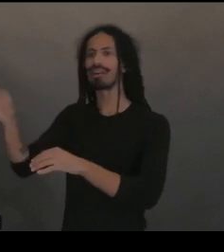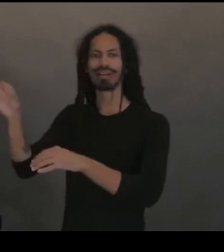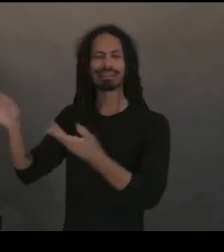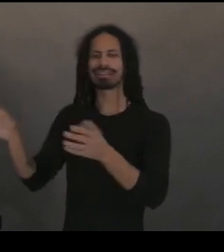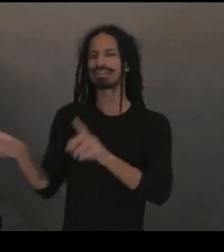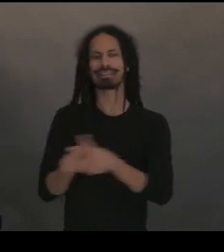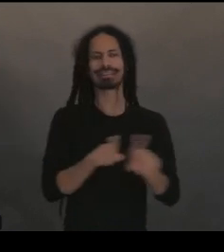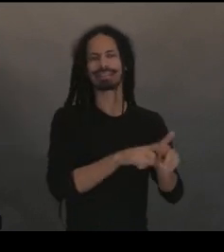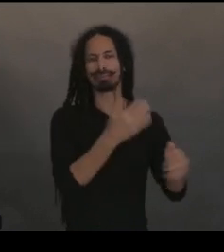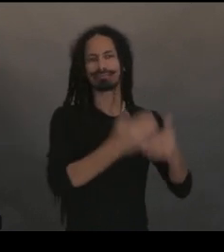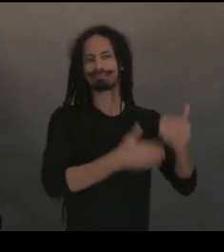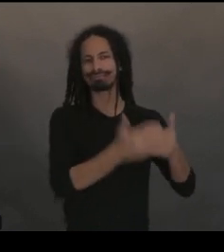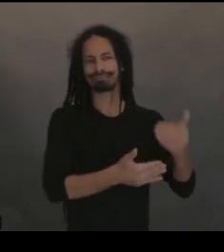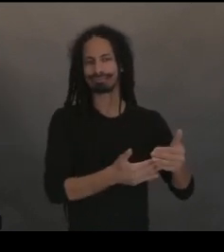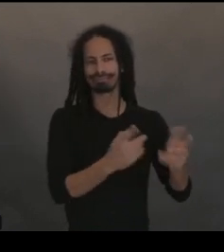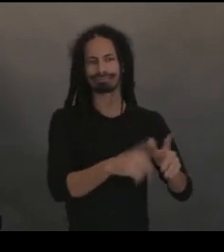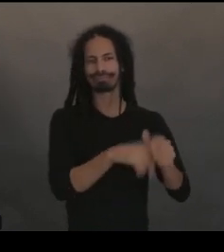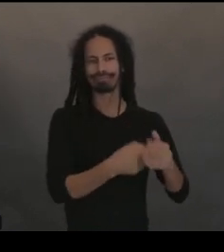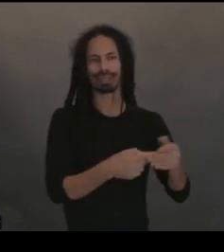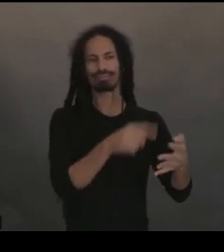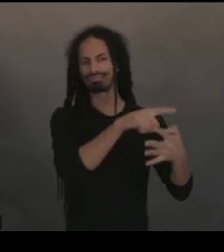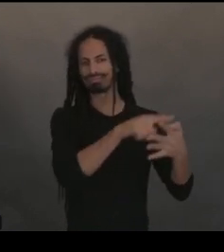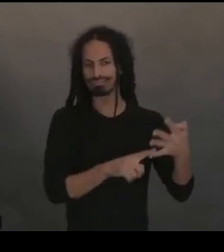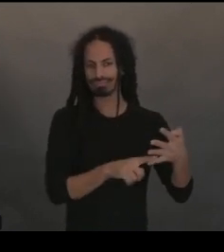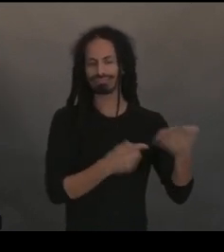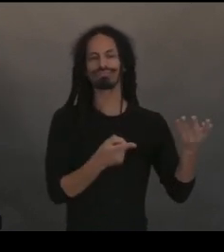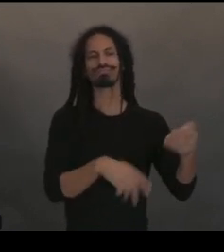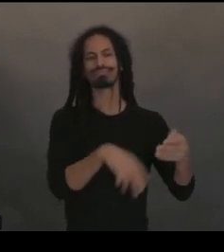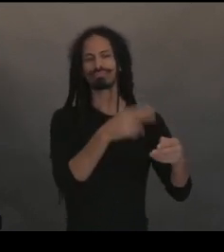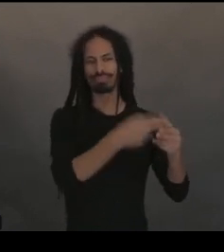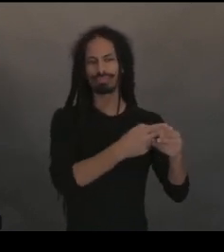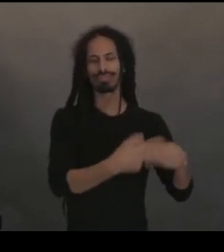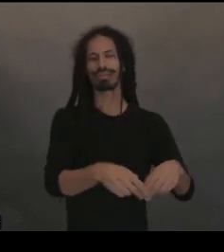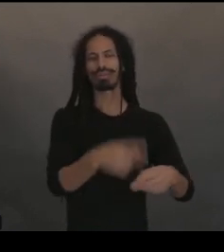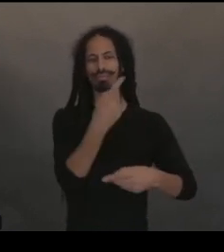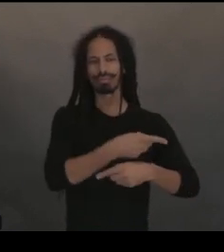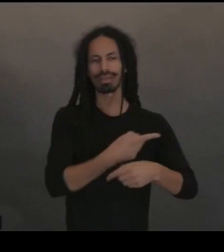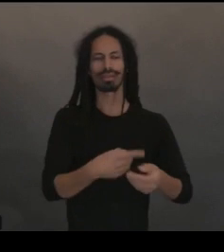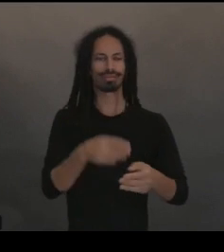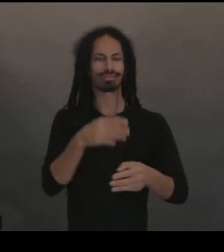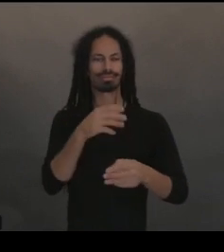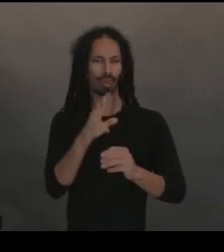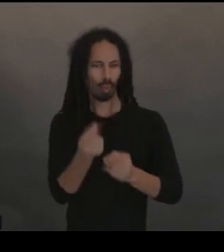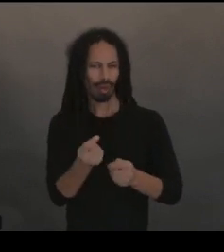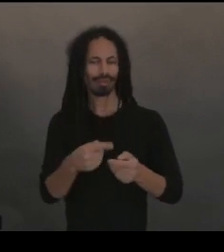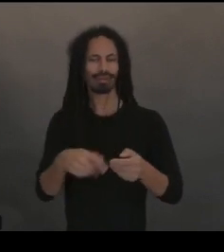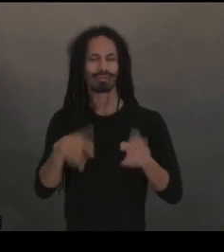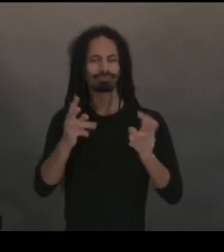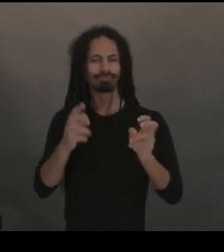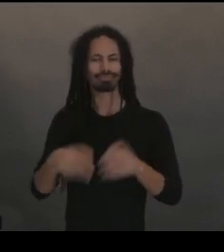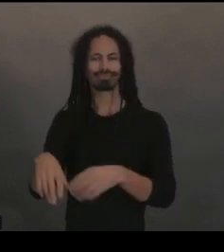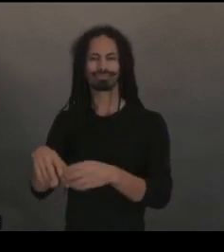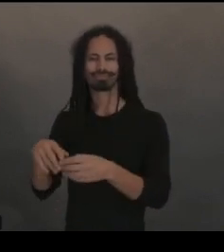element, followed by the date, followed by the title, and then the source element.